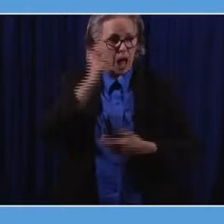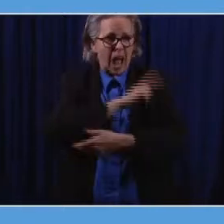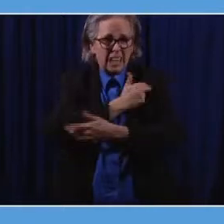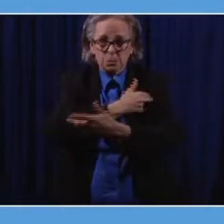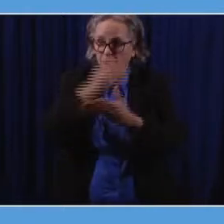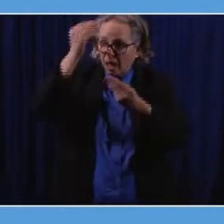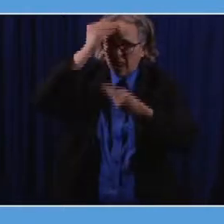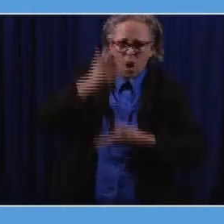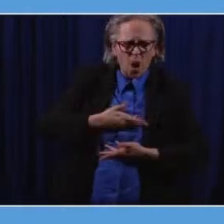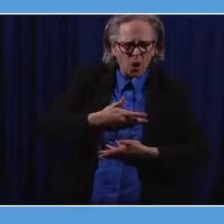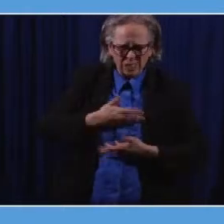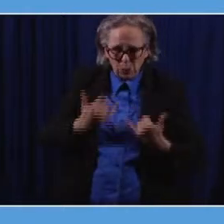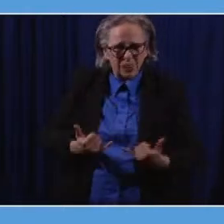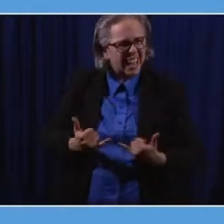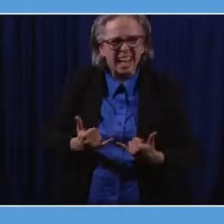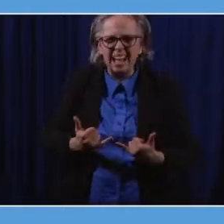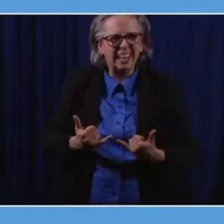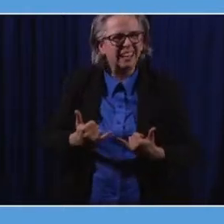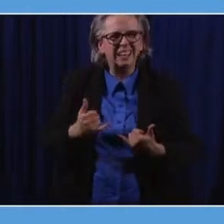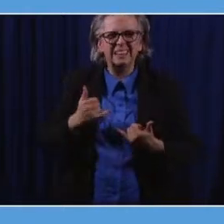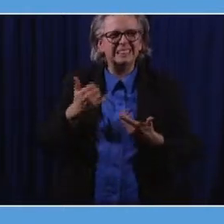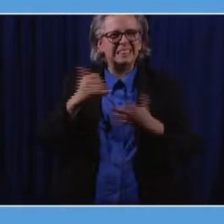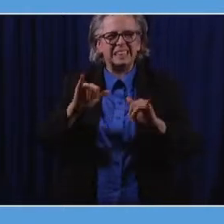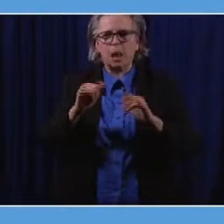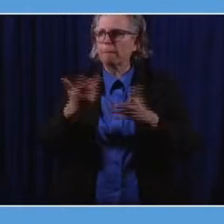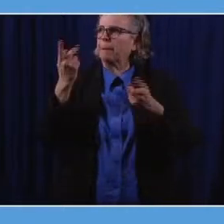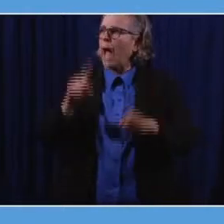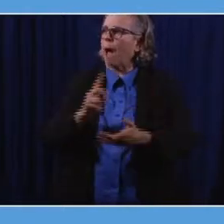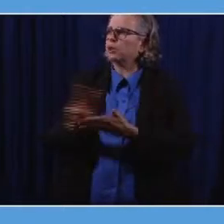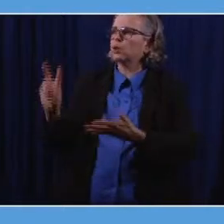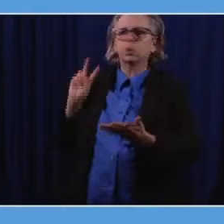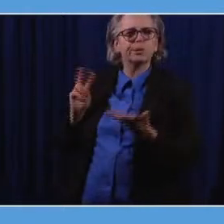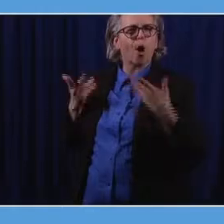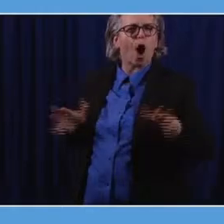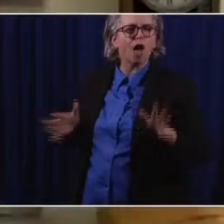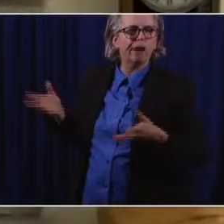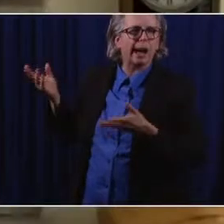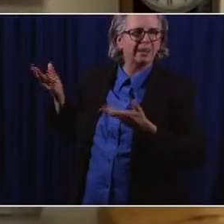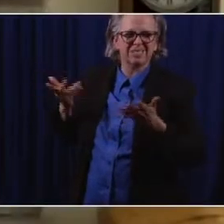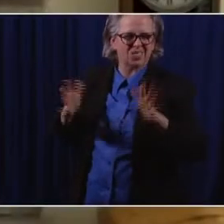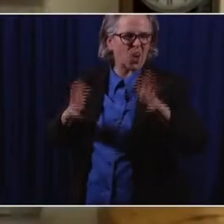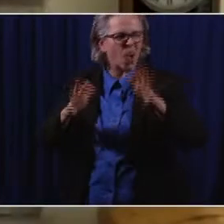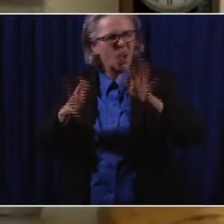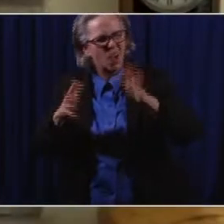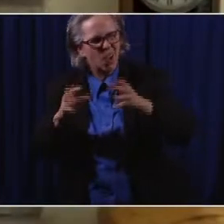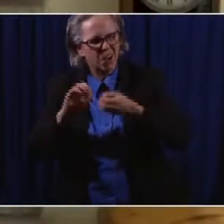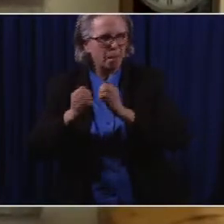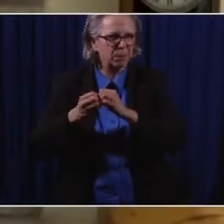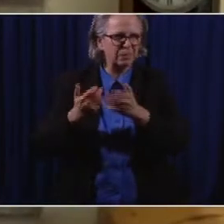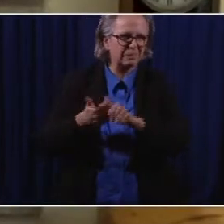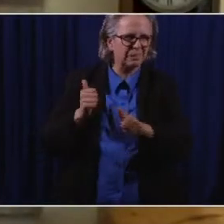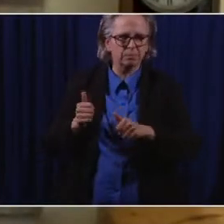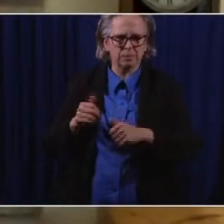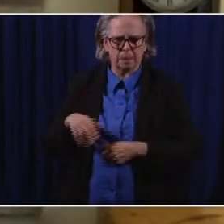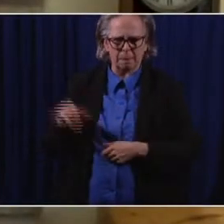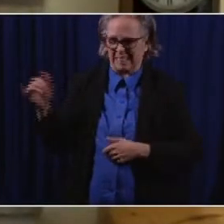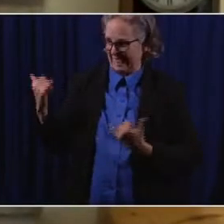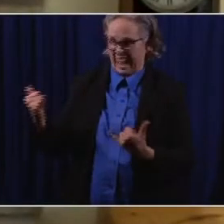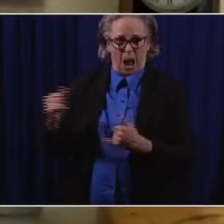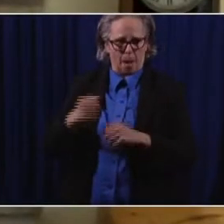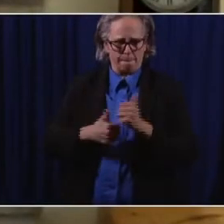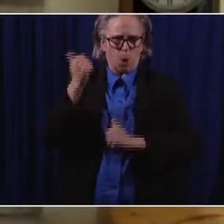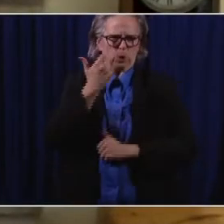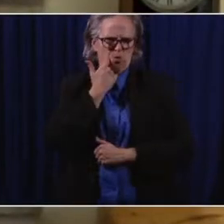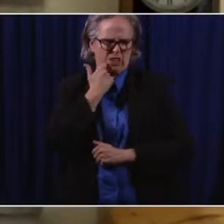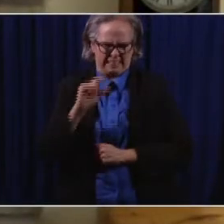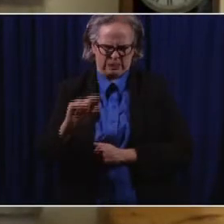indicate here. And so it's probably best not to look at this week because it hasn't filled